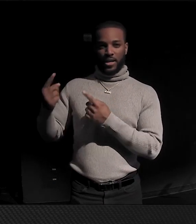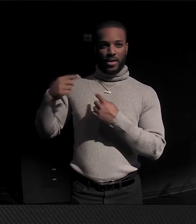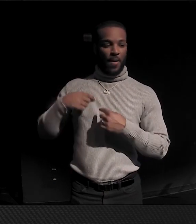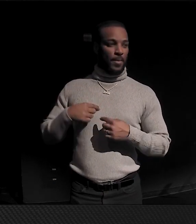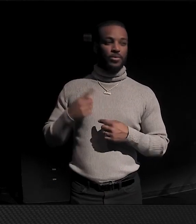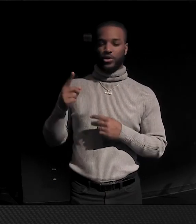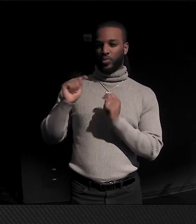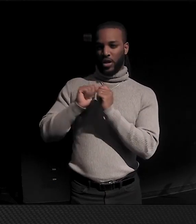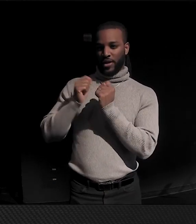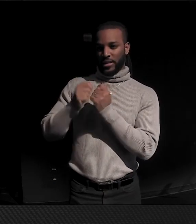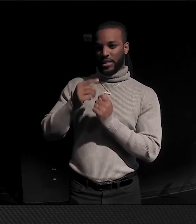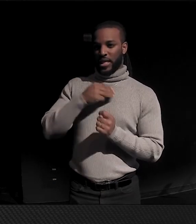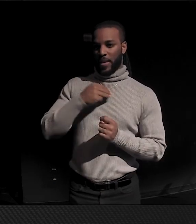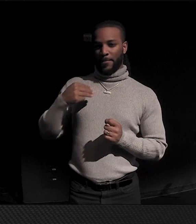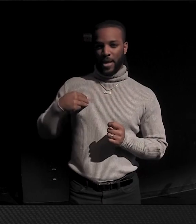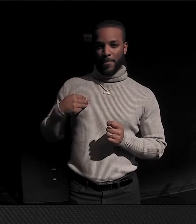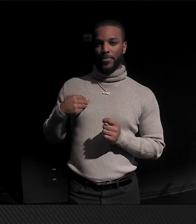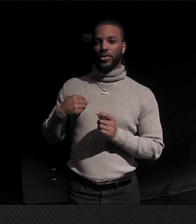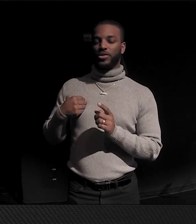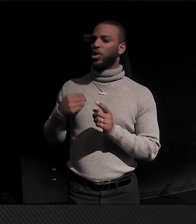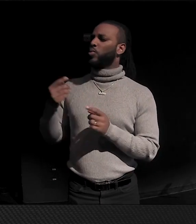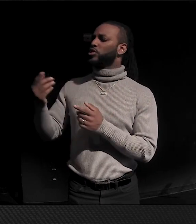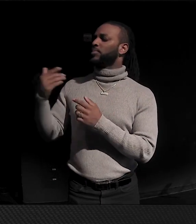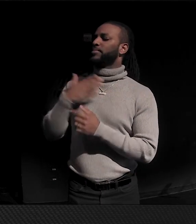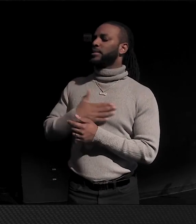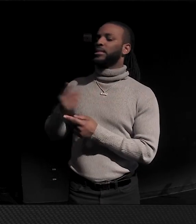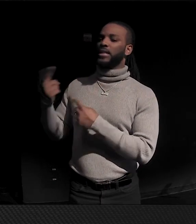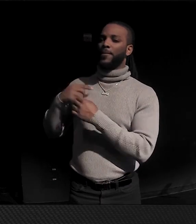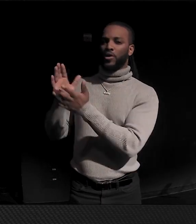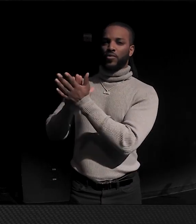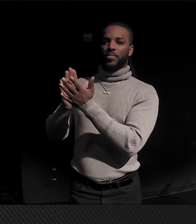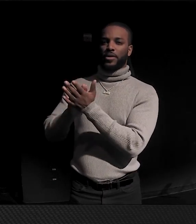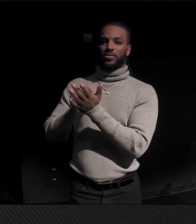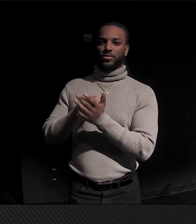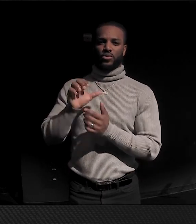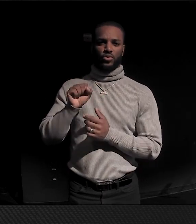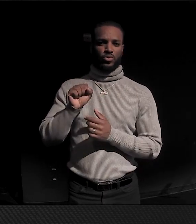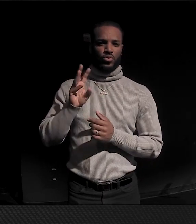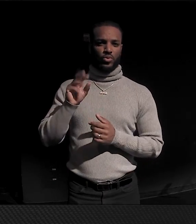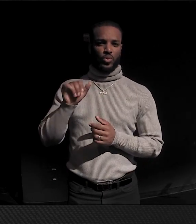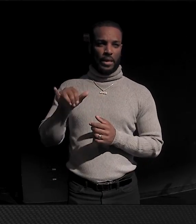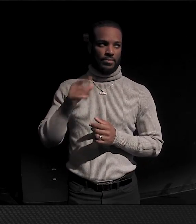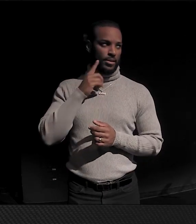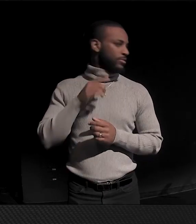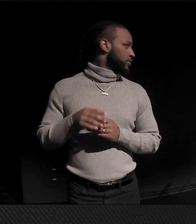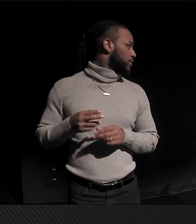our team members, Swetha Vincent. Would you come on up? Give a warm venue welcome for Swetha Vincent.